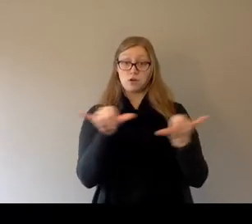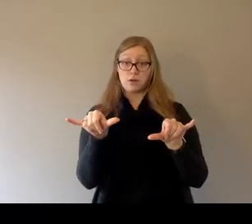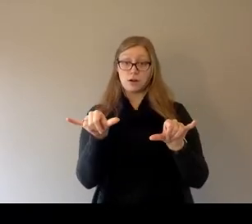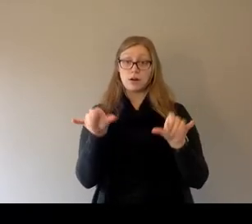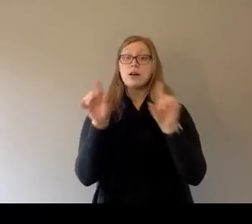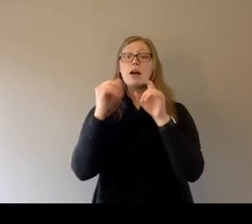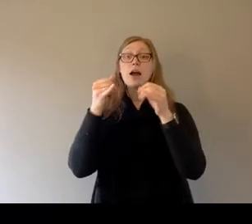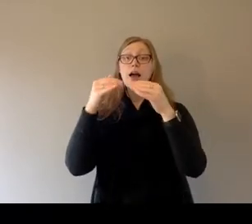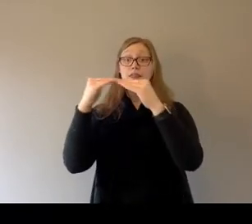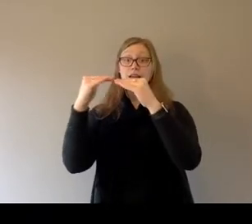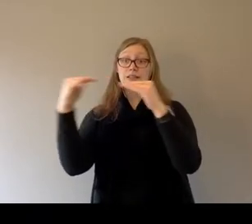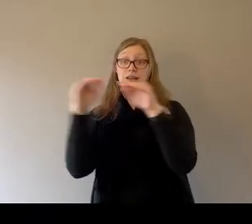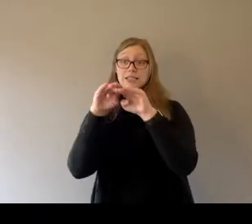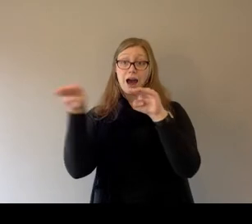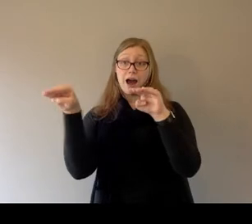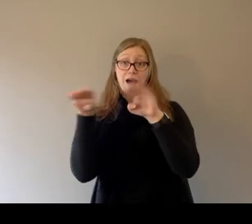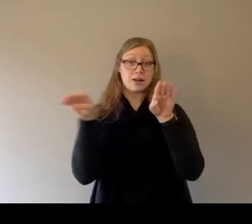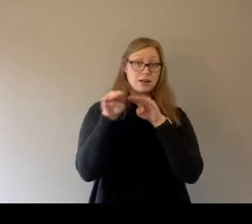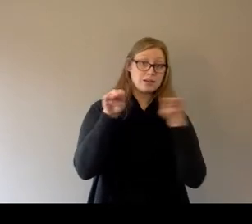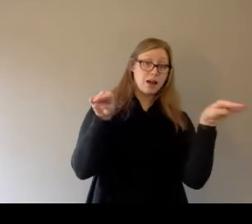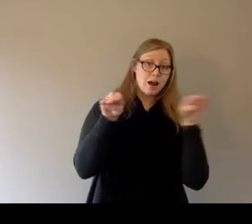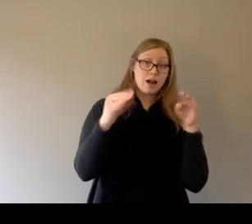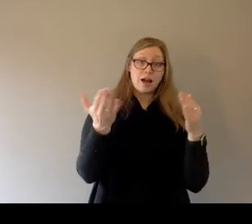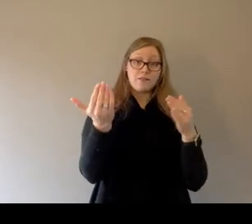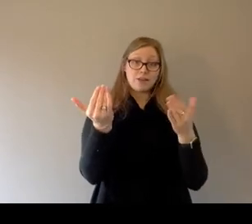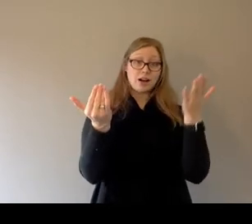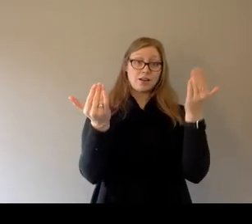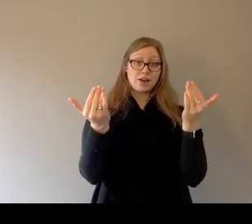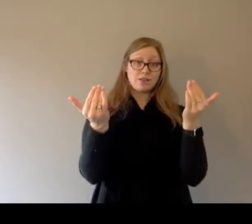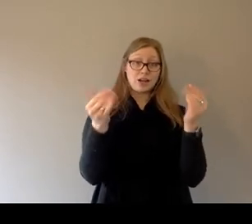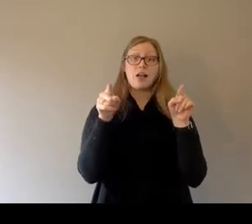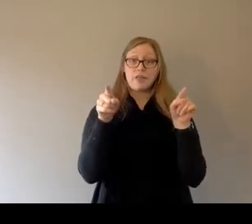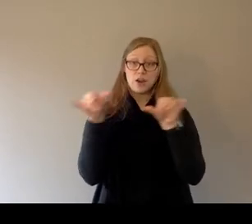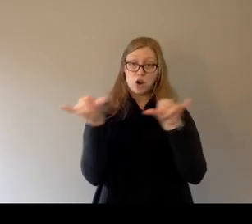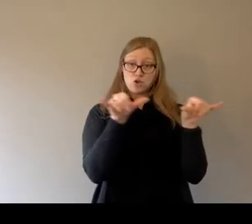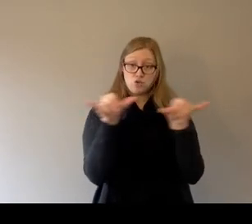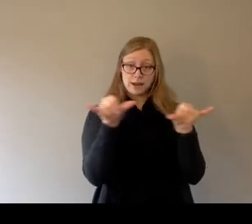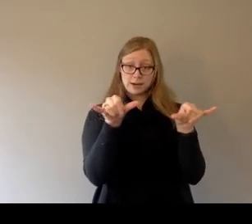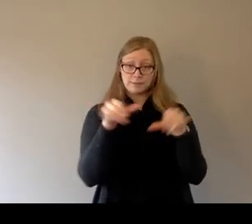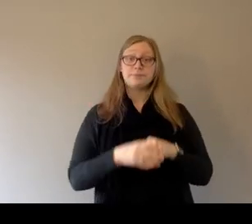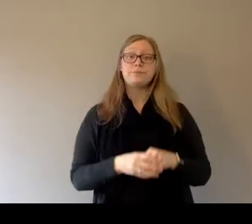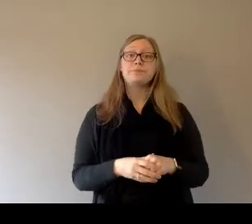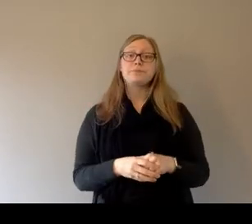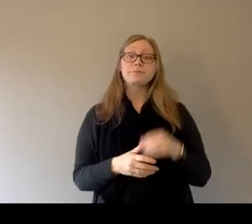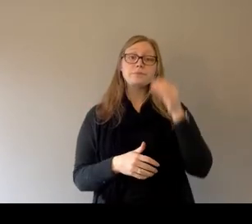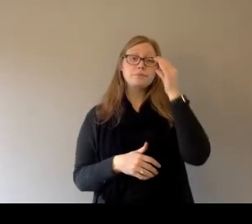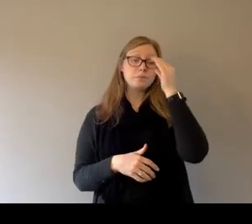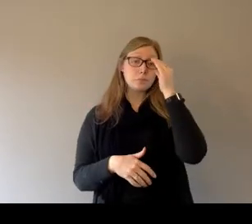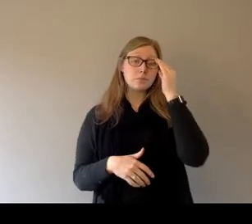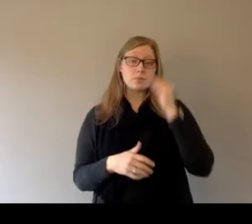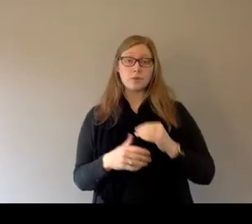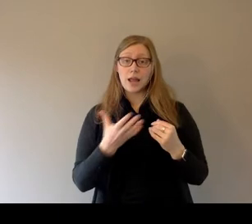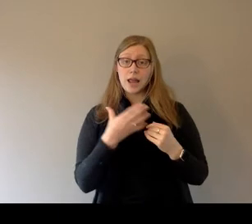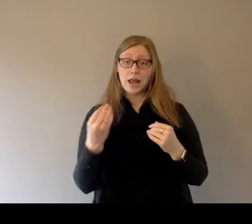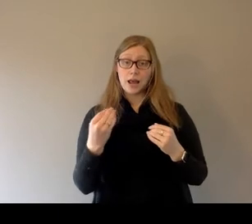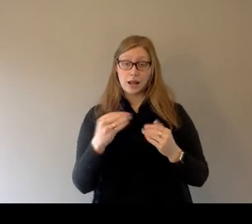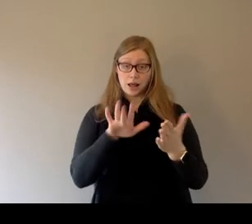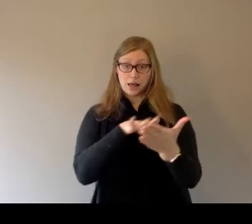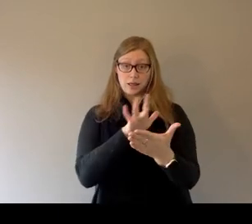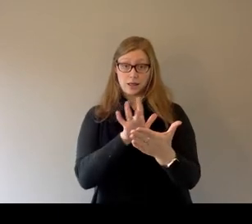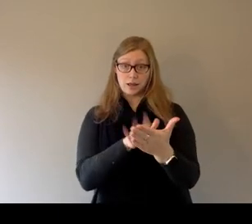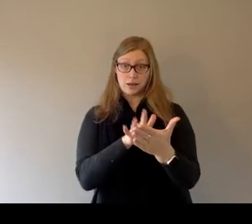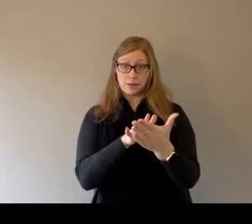so DC is congruent to BC. And we can also see that this angle in the center where they're connected,